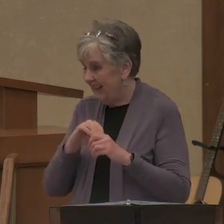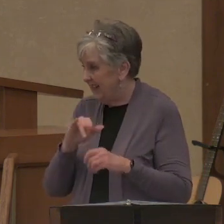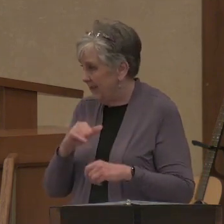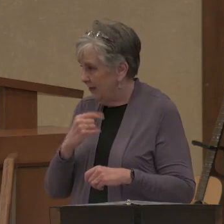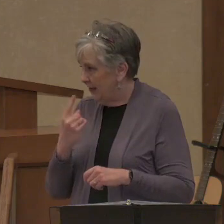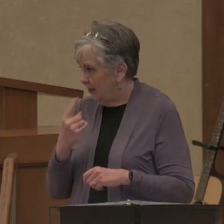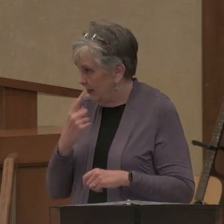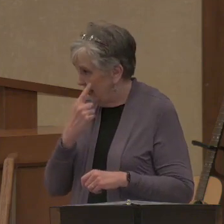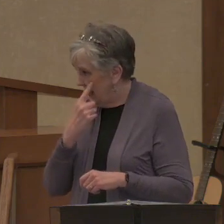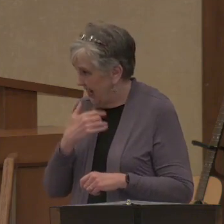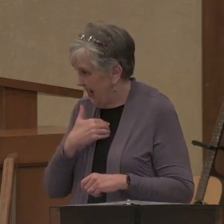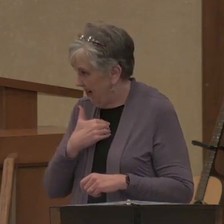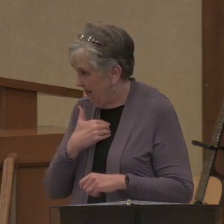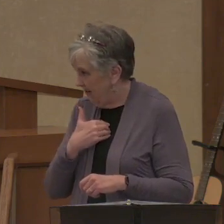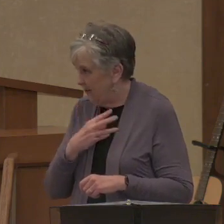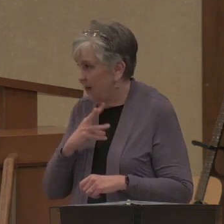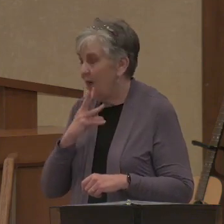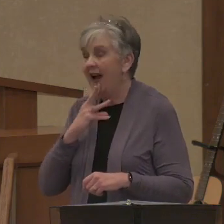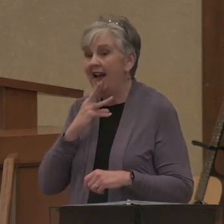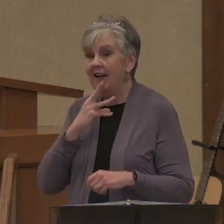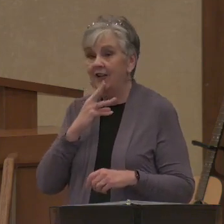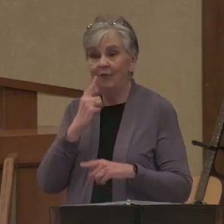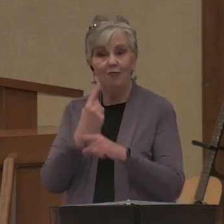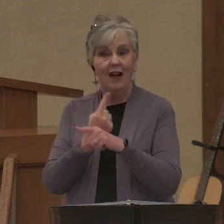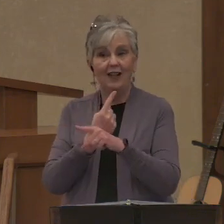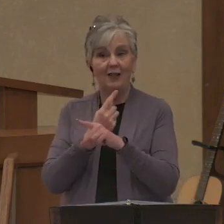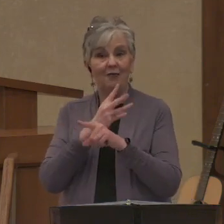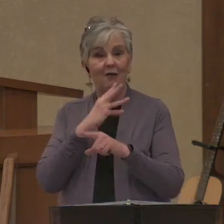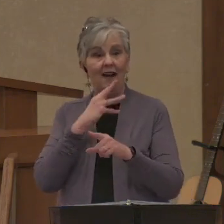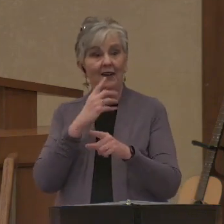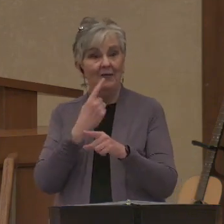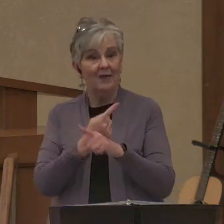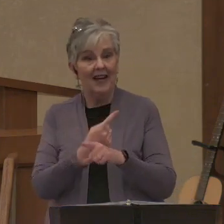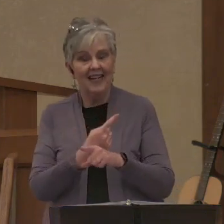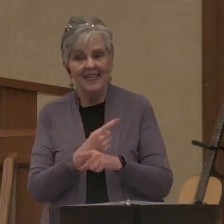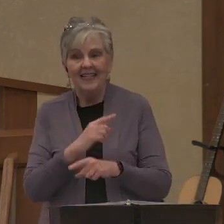What do you think I have in here? Water. Just regular water, right? And that's really...